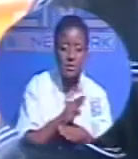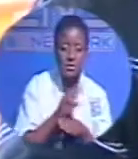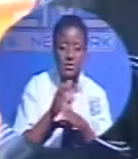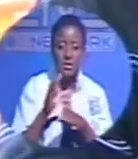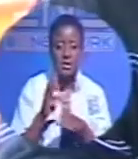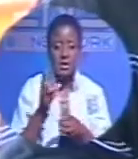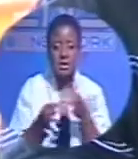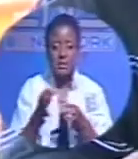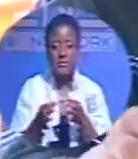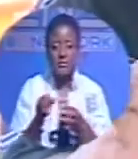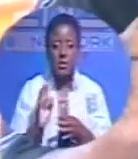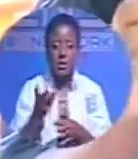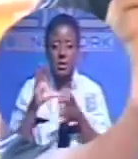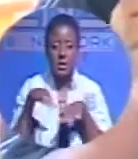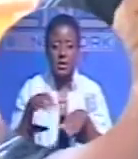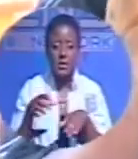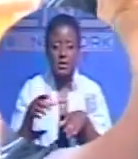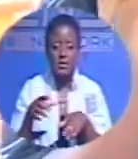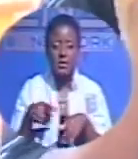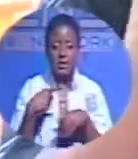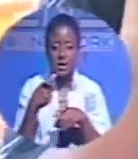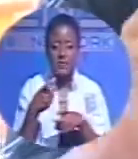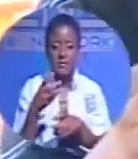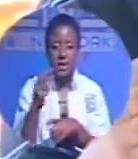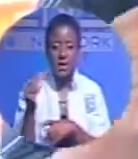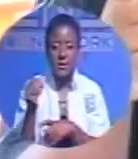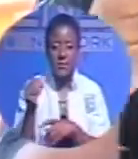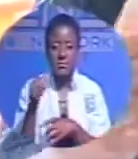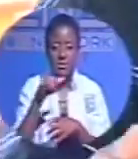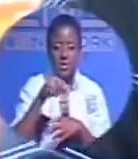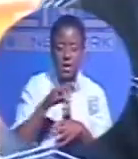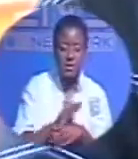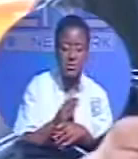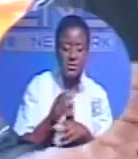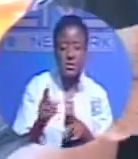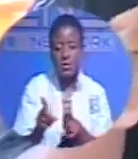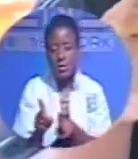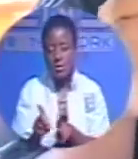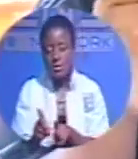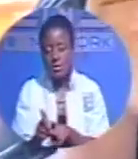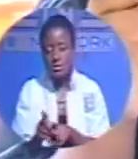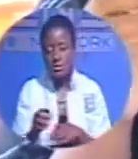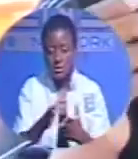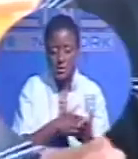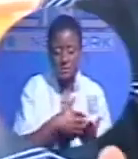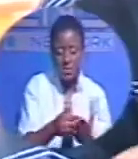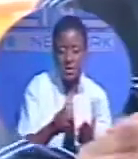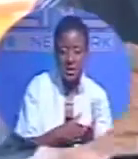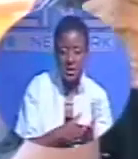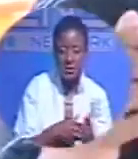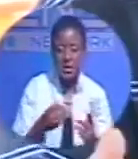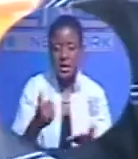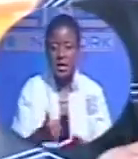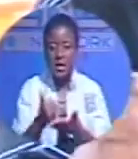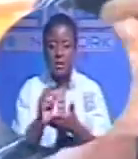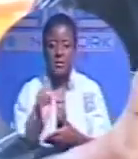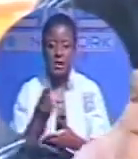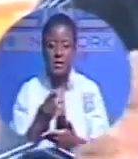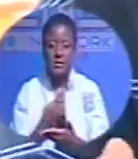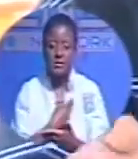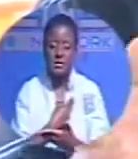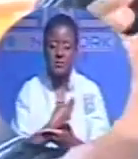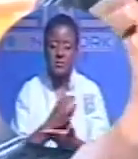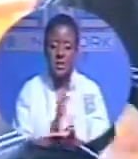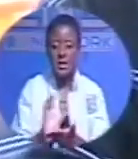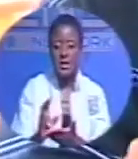jobs, if you give us maybe even some paint to paint up our areas, help us clean up, help us beautify the